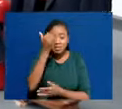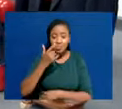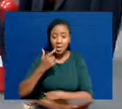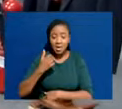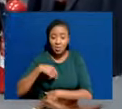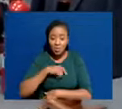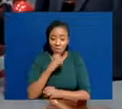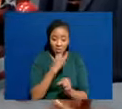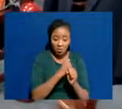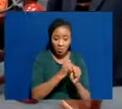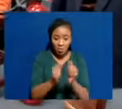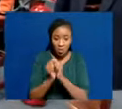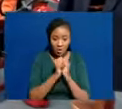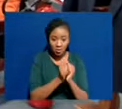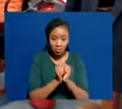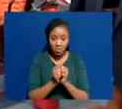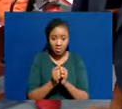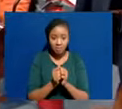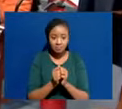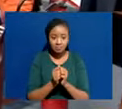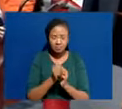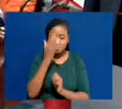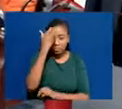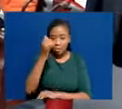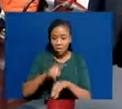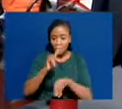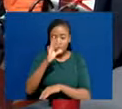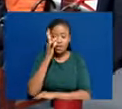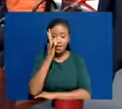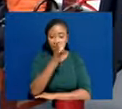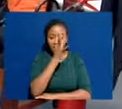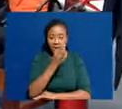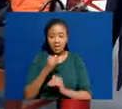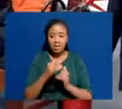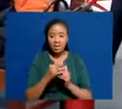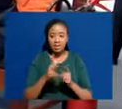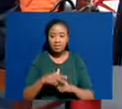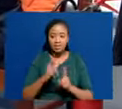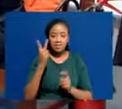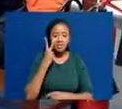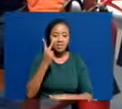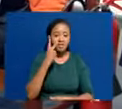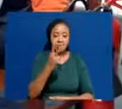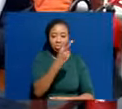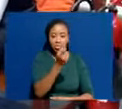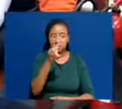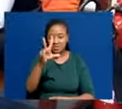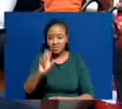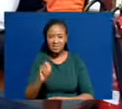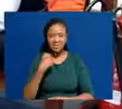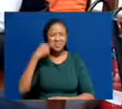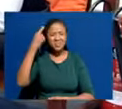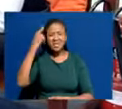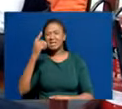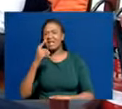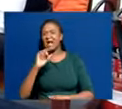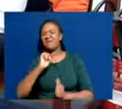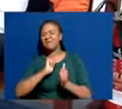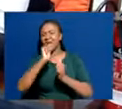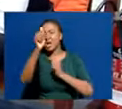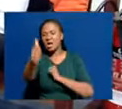putting together, because when President Kibaki opened, started Vision 2030, it looked so far out. Yeah, it was far